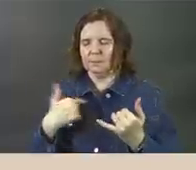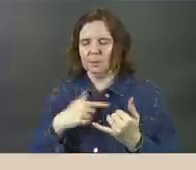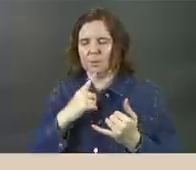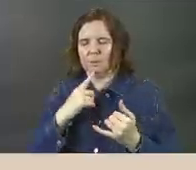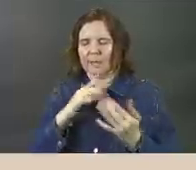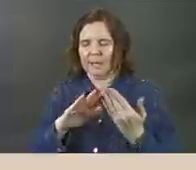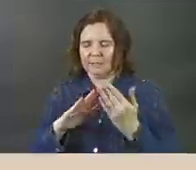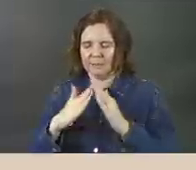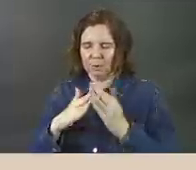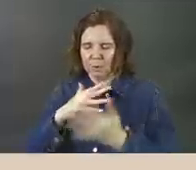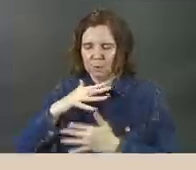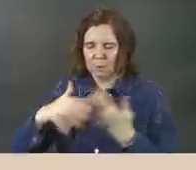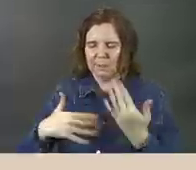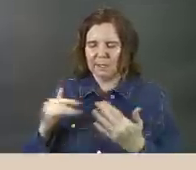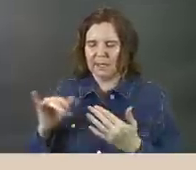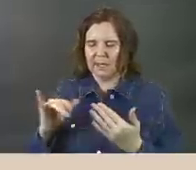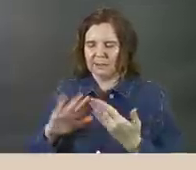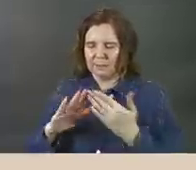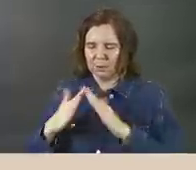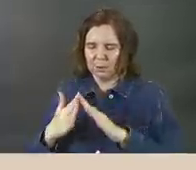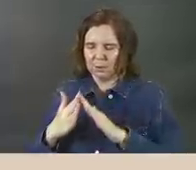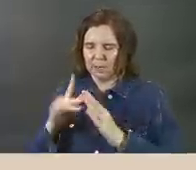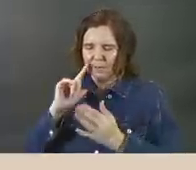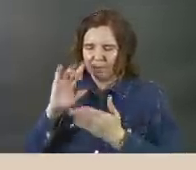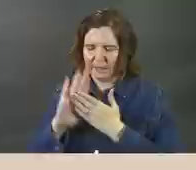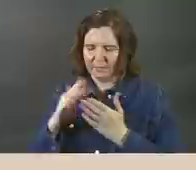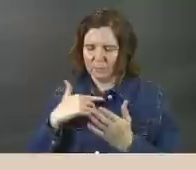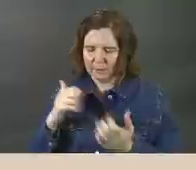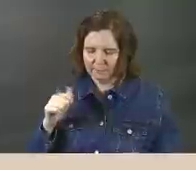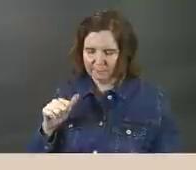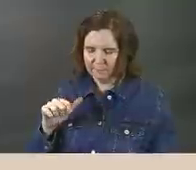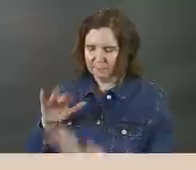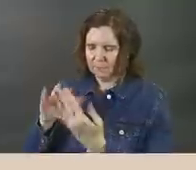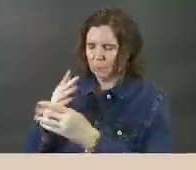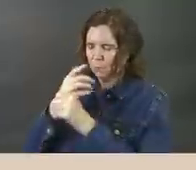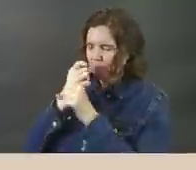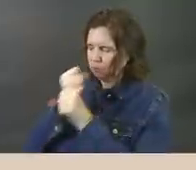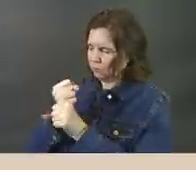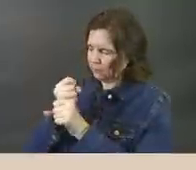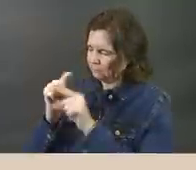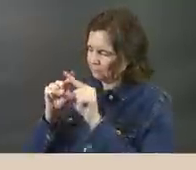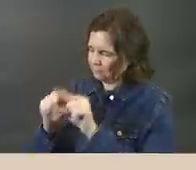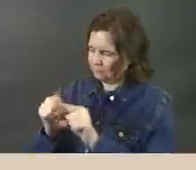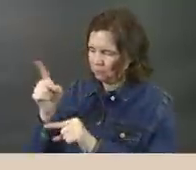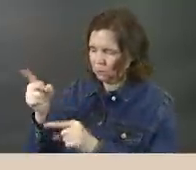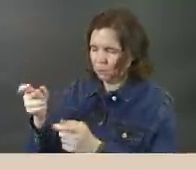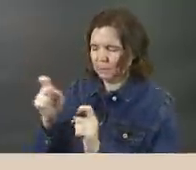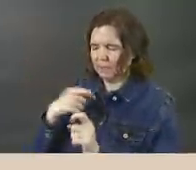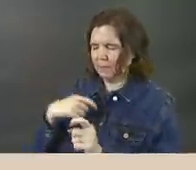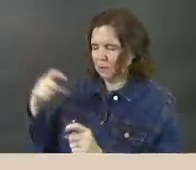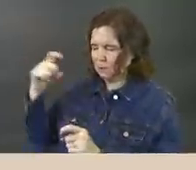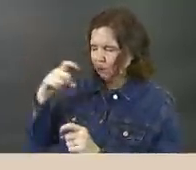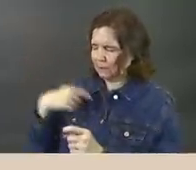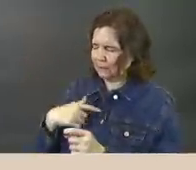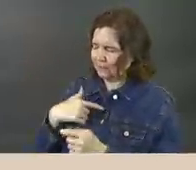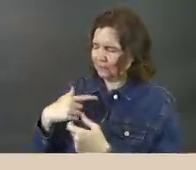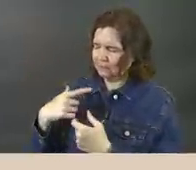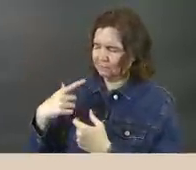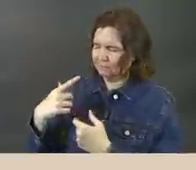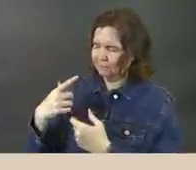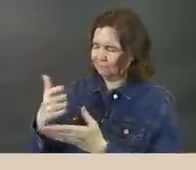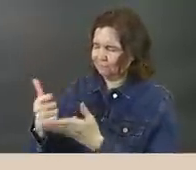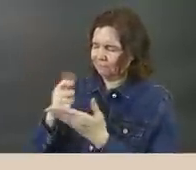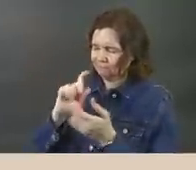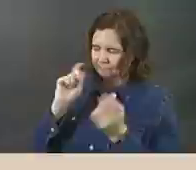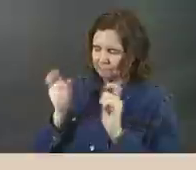we as a community, God, as a community of believers, we come and we say we trust you. God, give us wisdom, give us insight. God, help